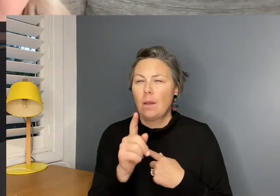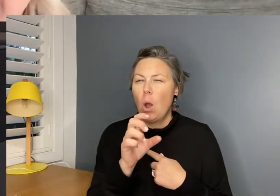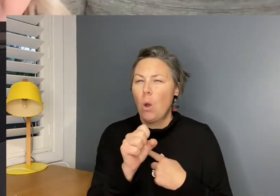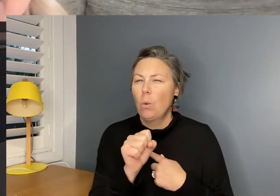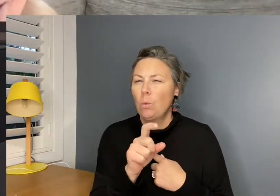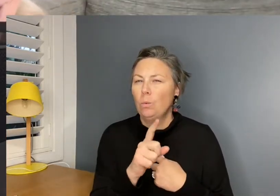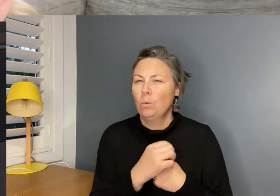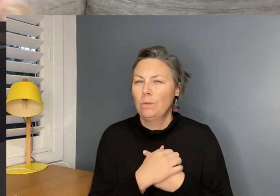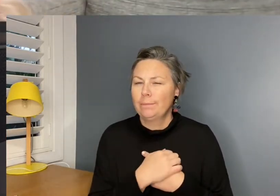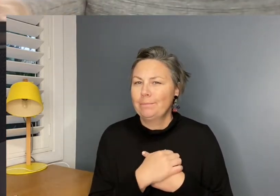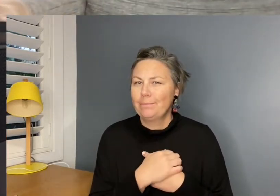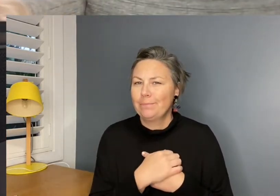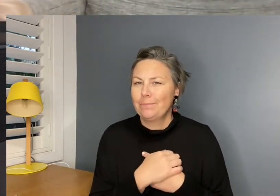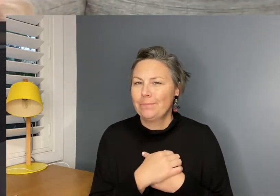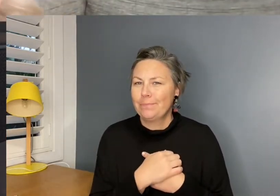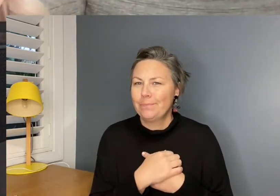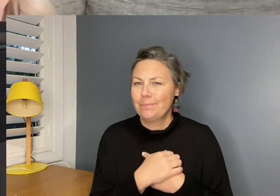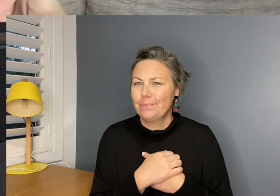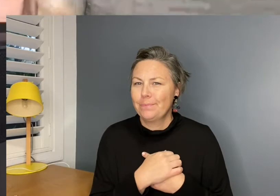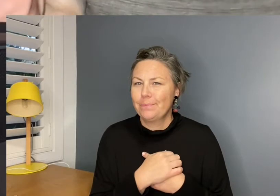Insert cute baby sounds. Yeah.